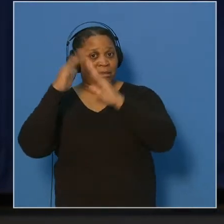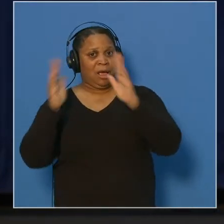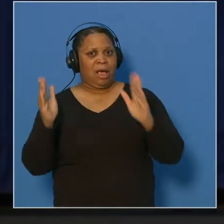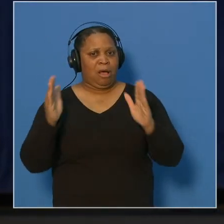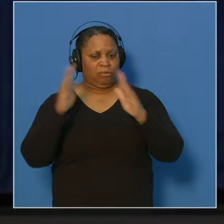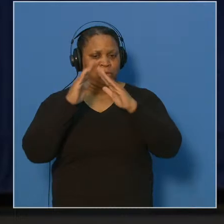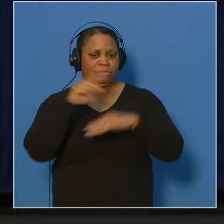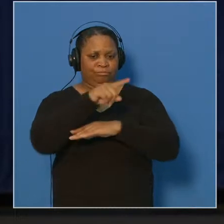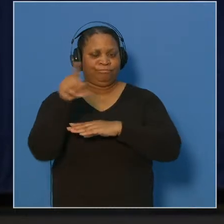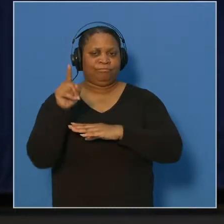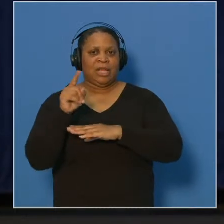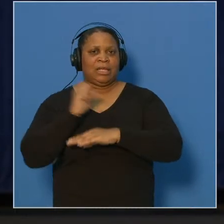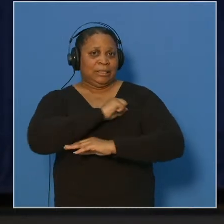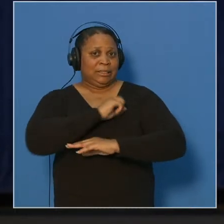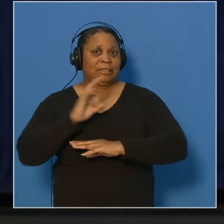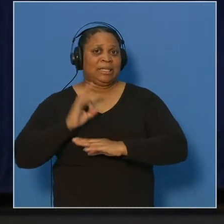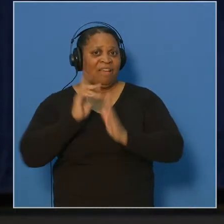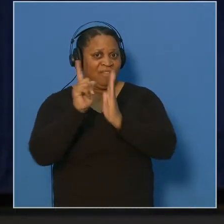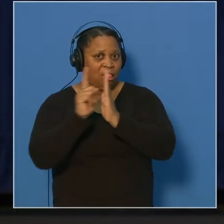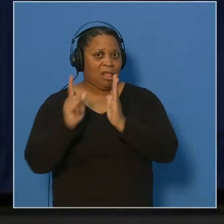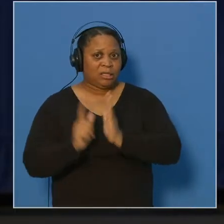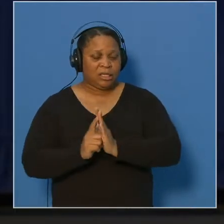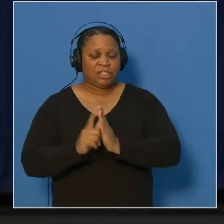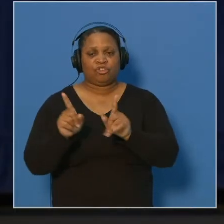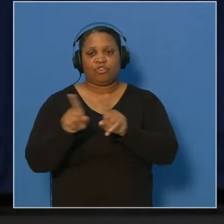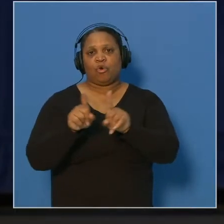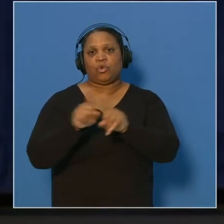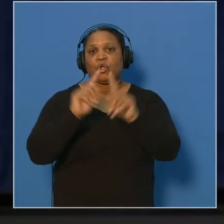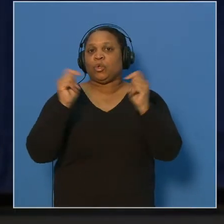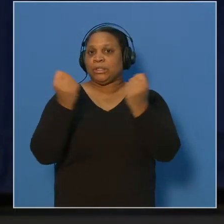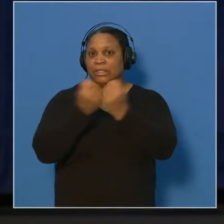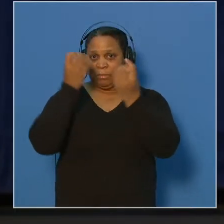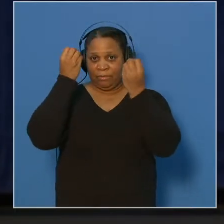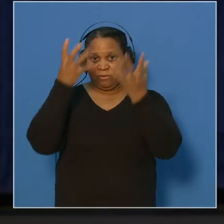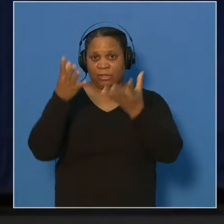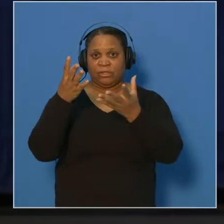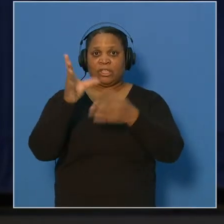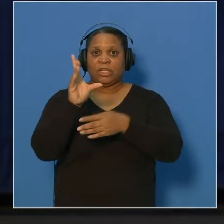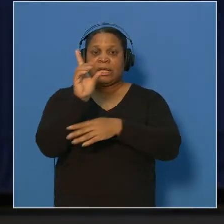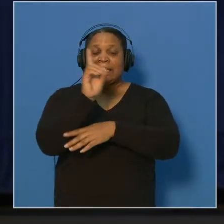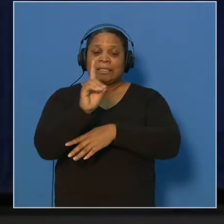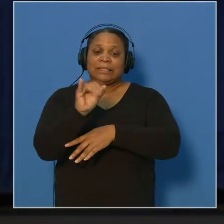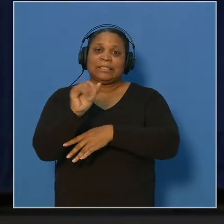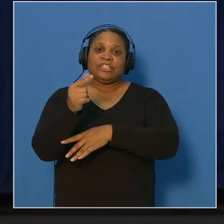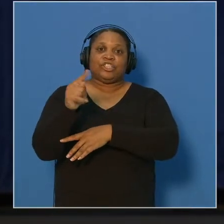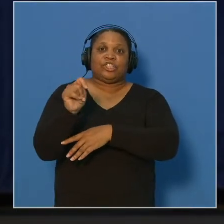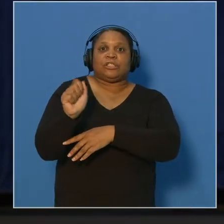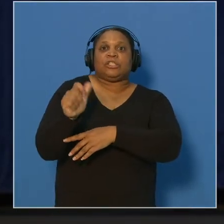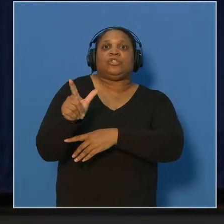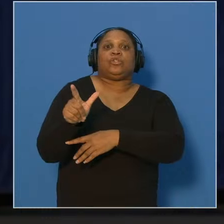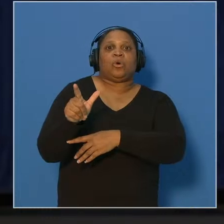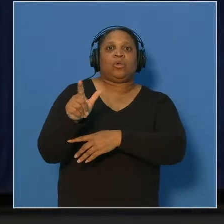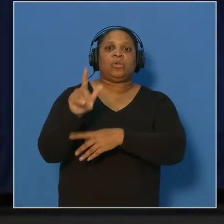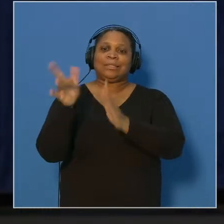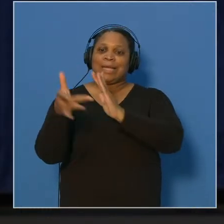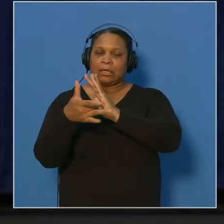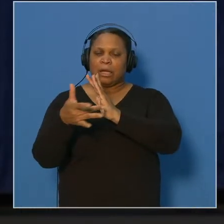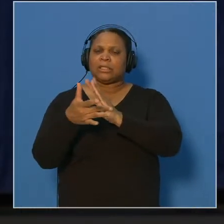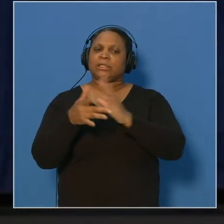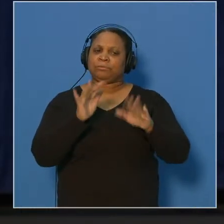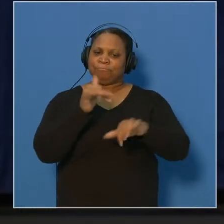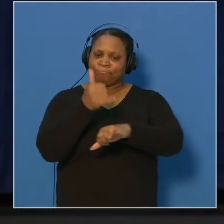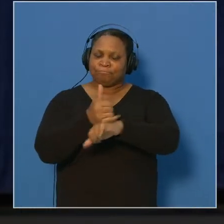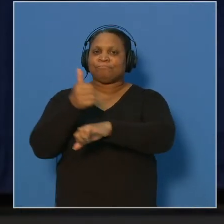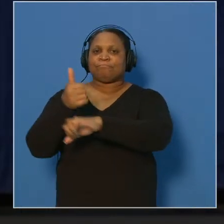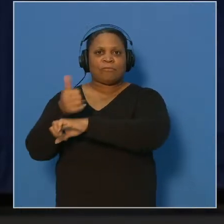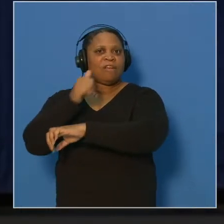at the legislature, and also the team at the Department of Information and Digital Technologies for working to get this ready for tomorrow so